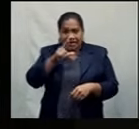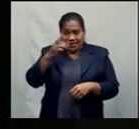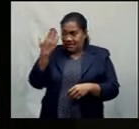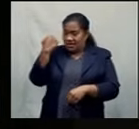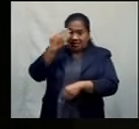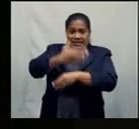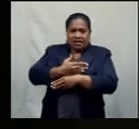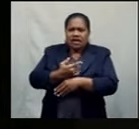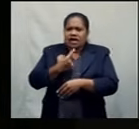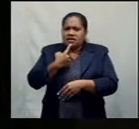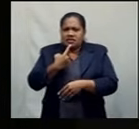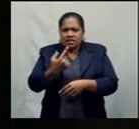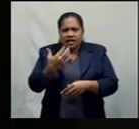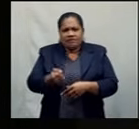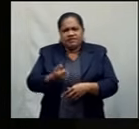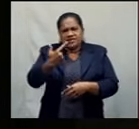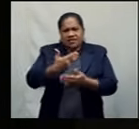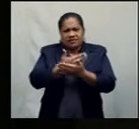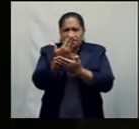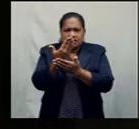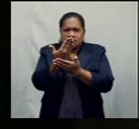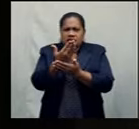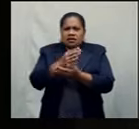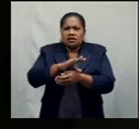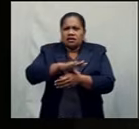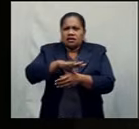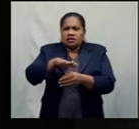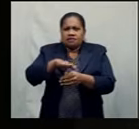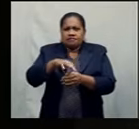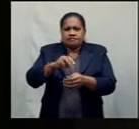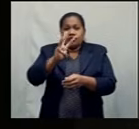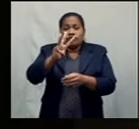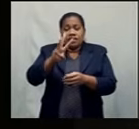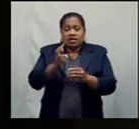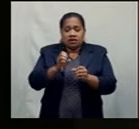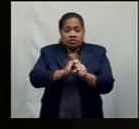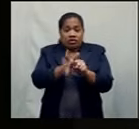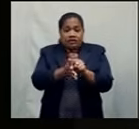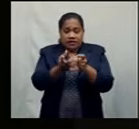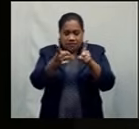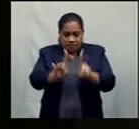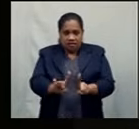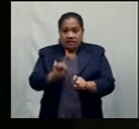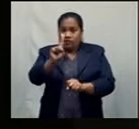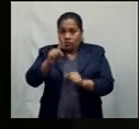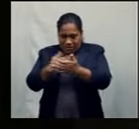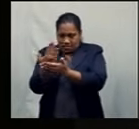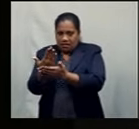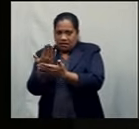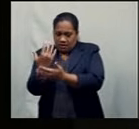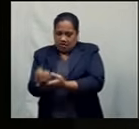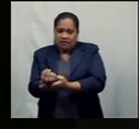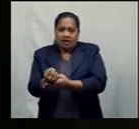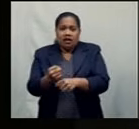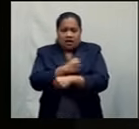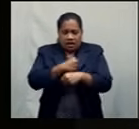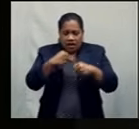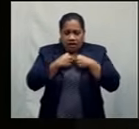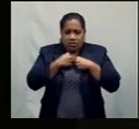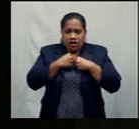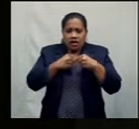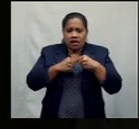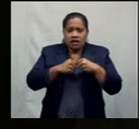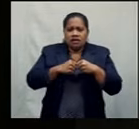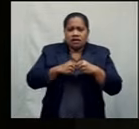a 7-day average daily death of 3 COVID deaths per day. And also our daily test